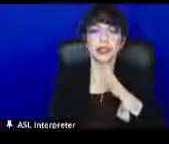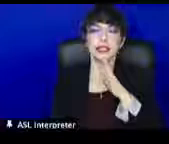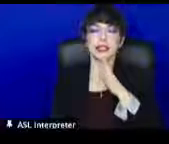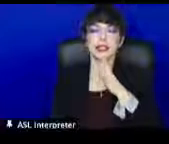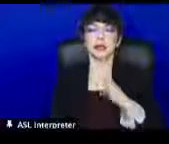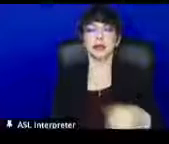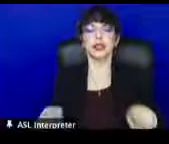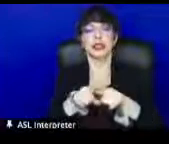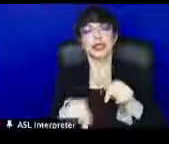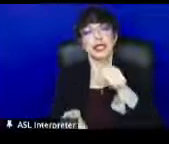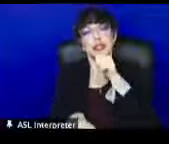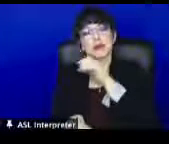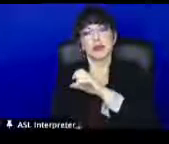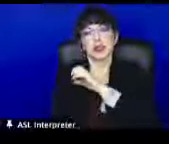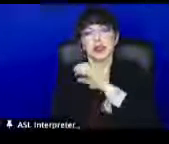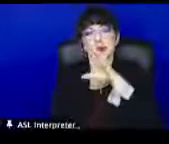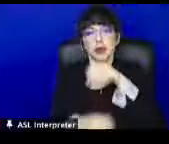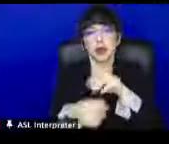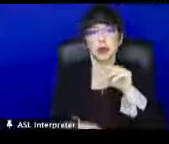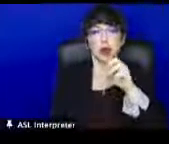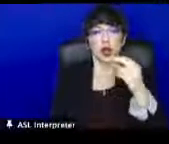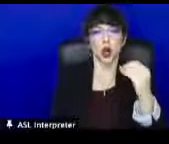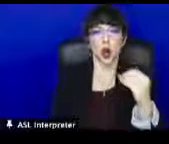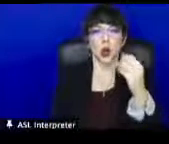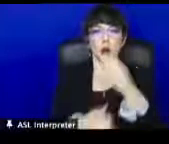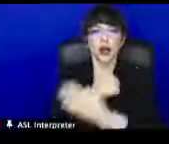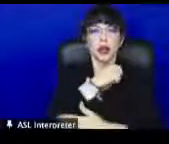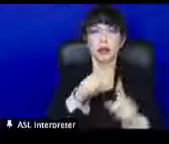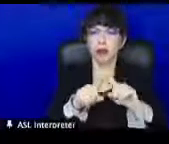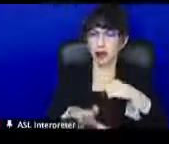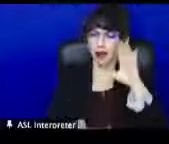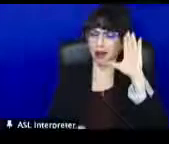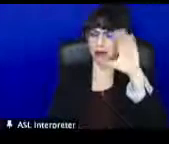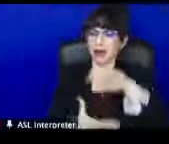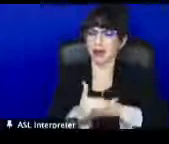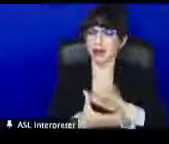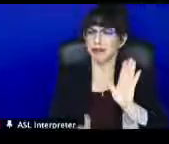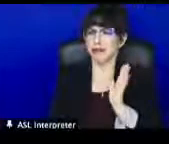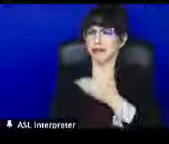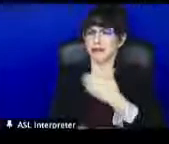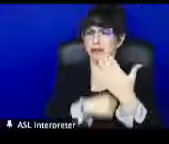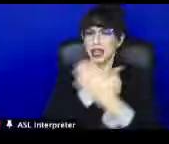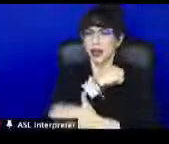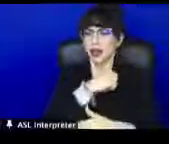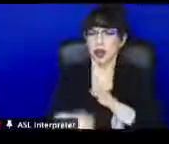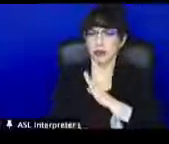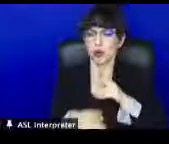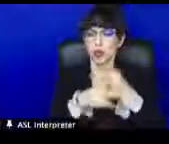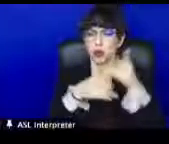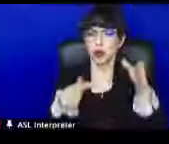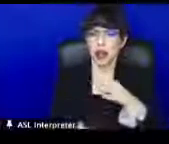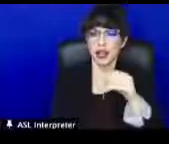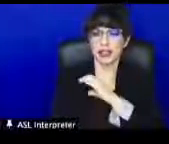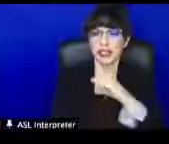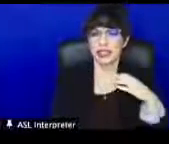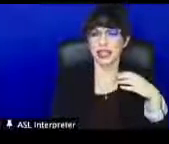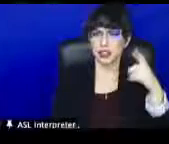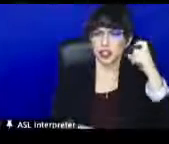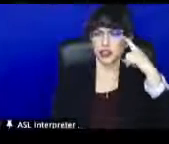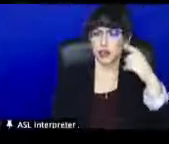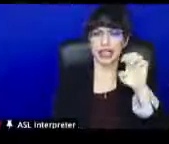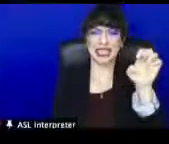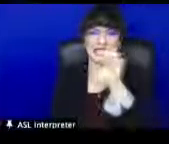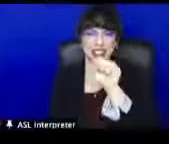private citizen within Mono County, but I do believe our County Board of Supervisors and our Council of Governments, the Eastern Sierra Council of Governments,